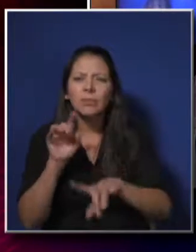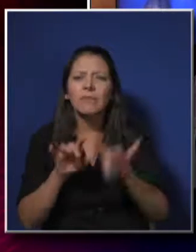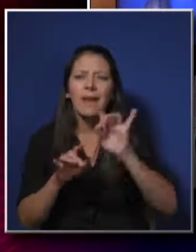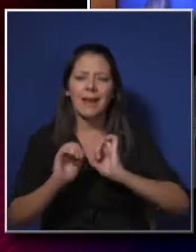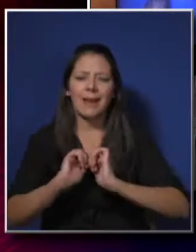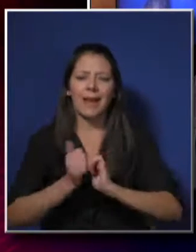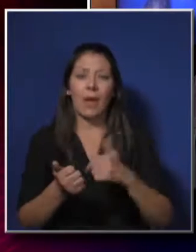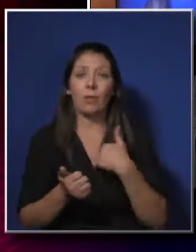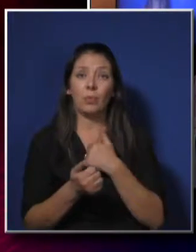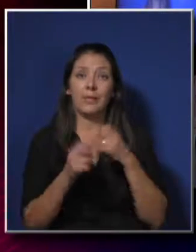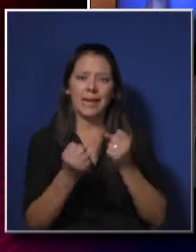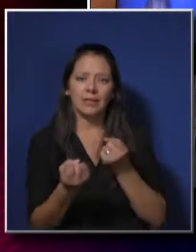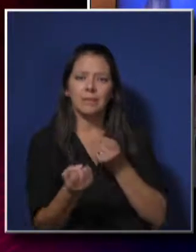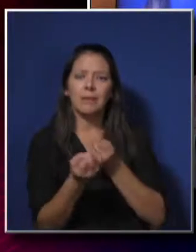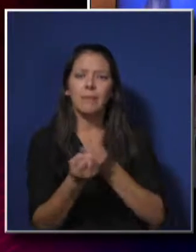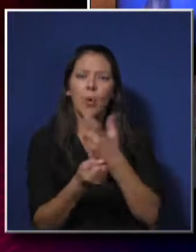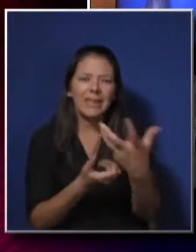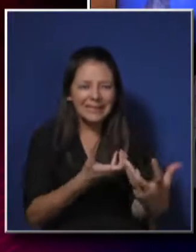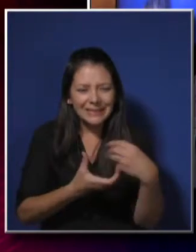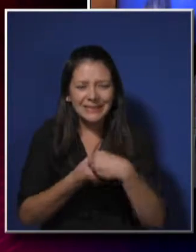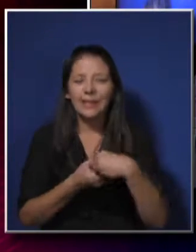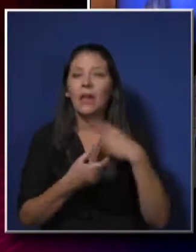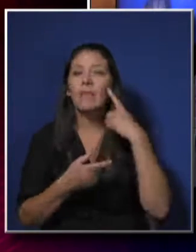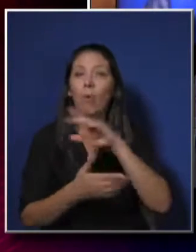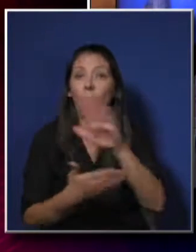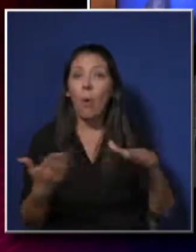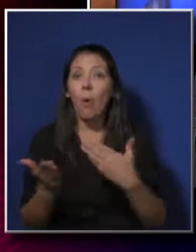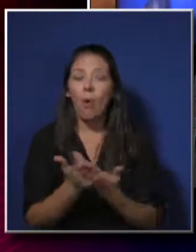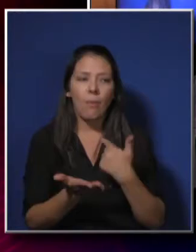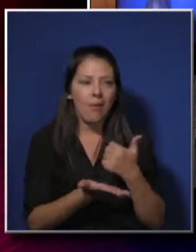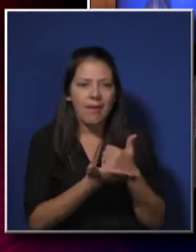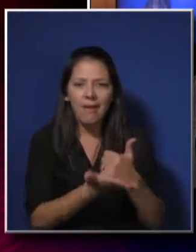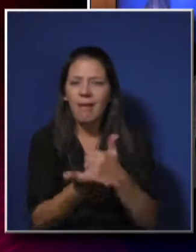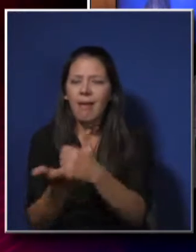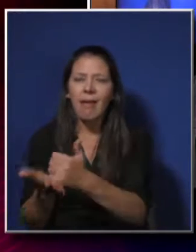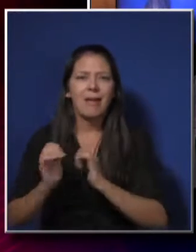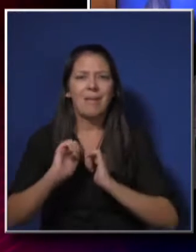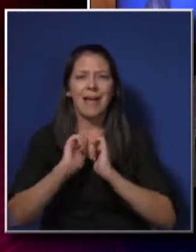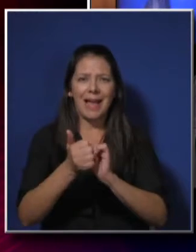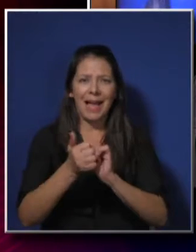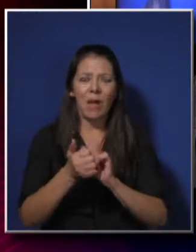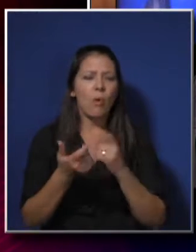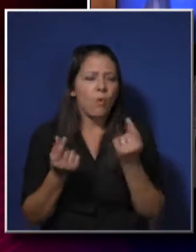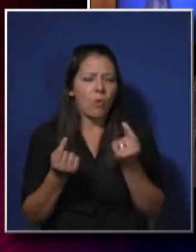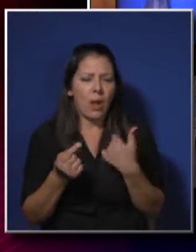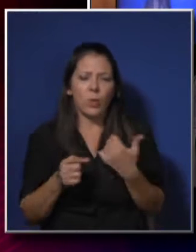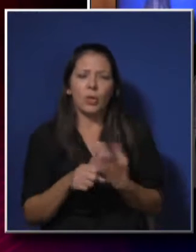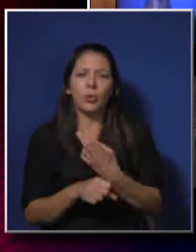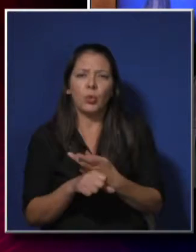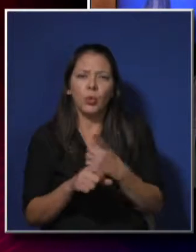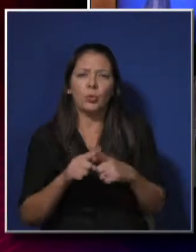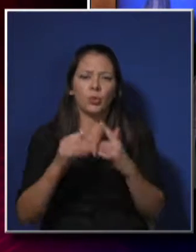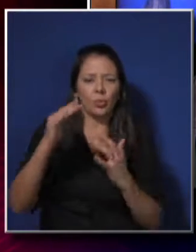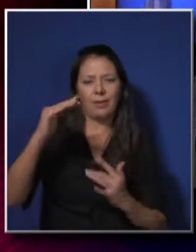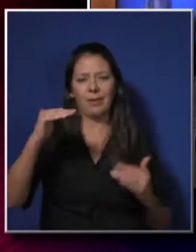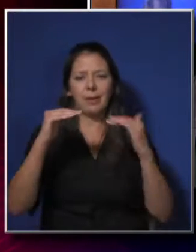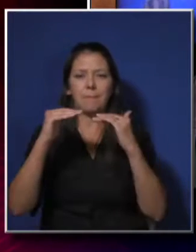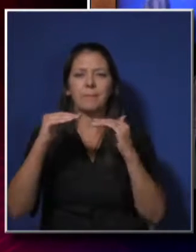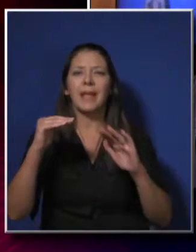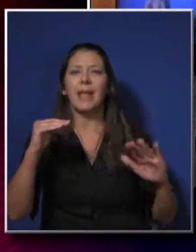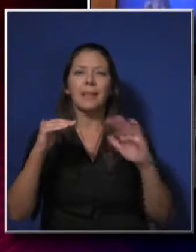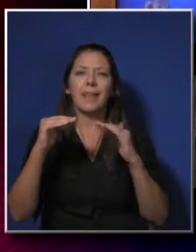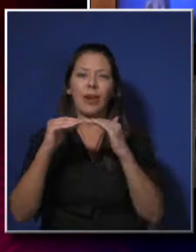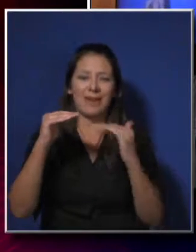our interventions for all students, finding a system to help close those gaps on academics,